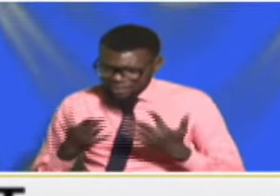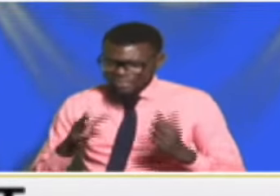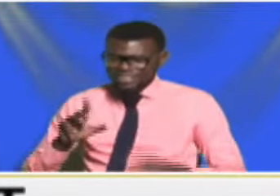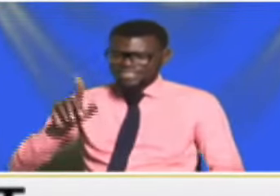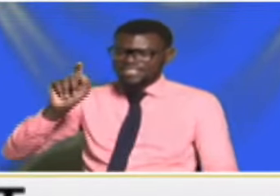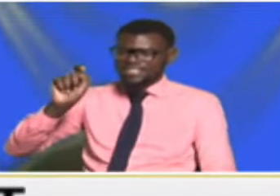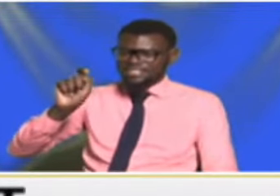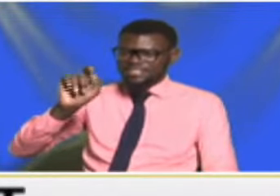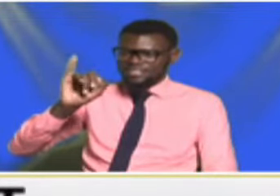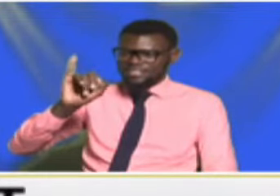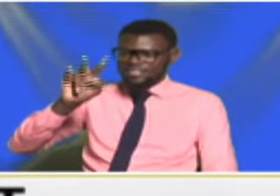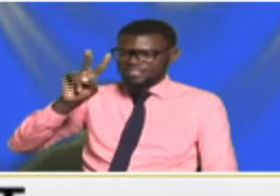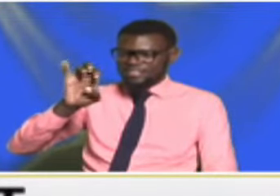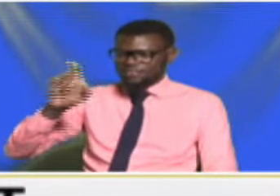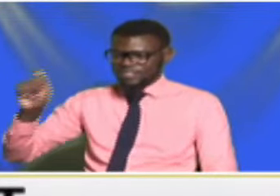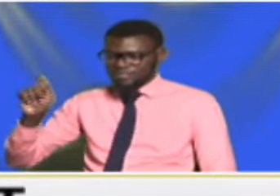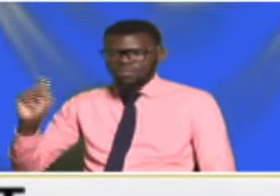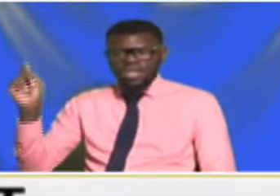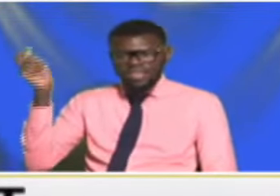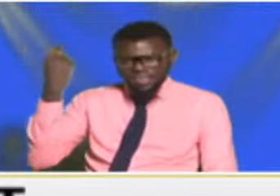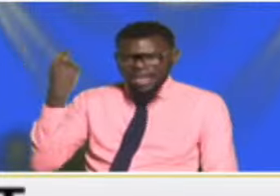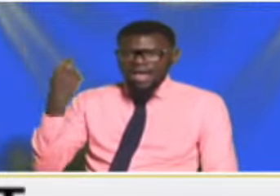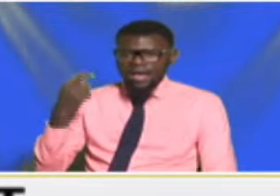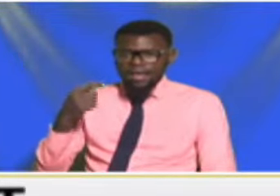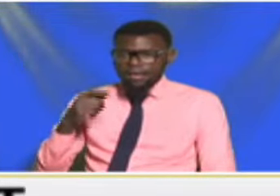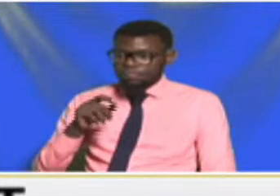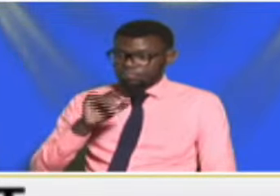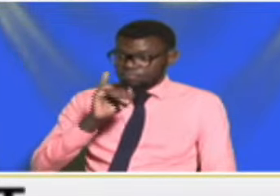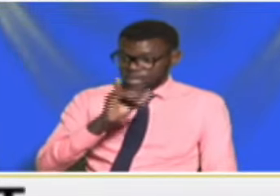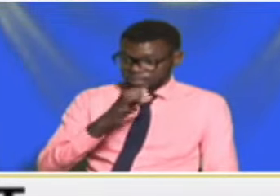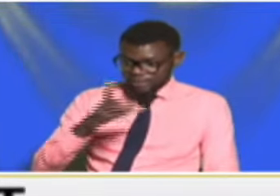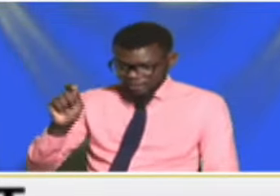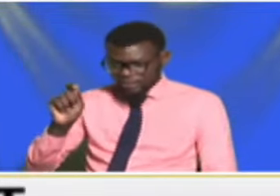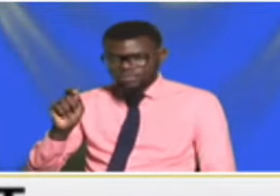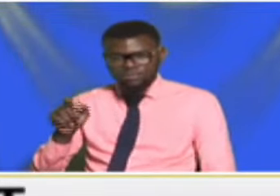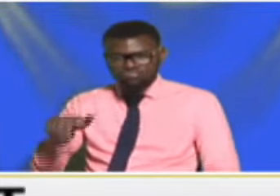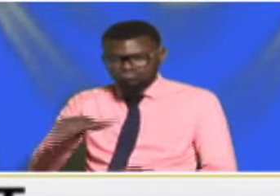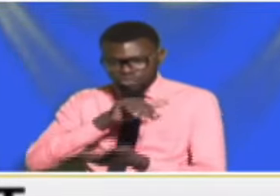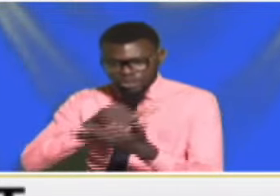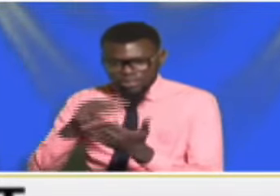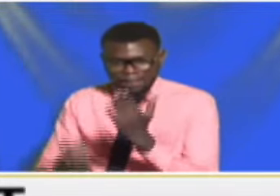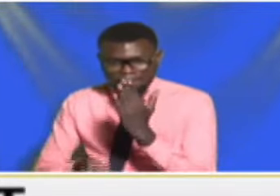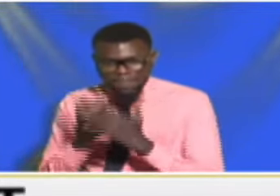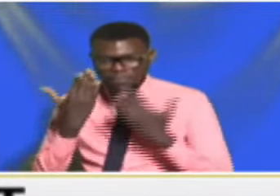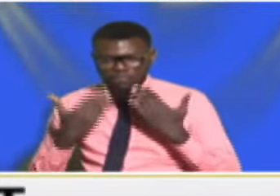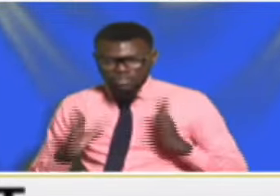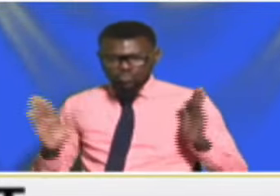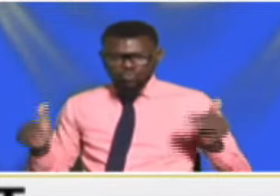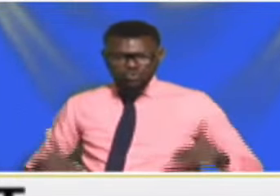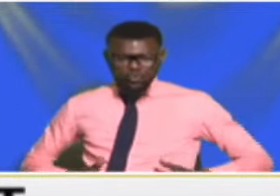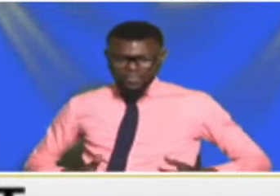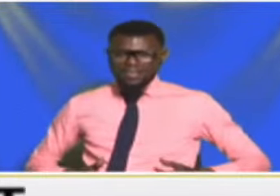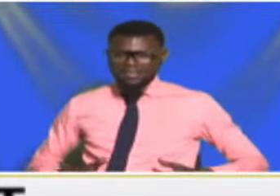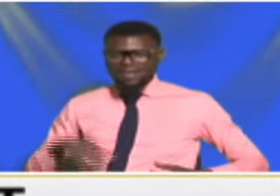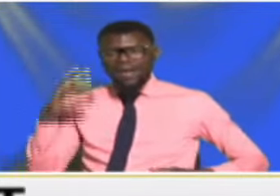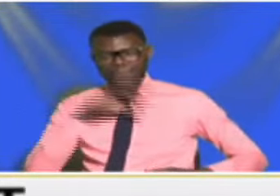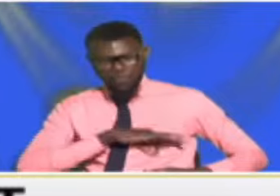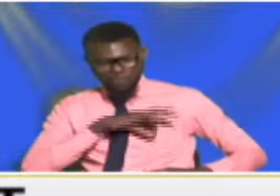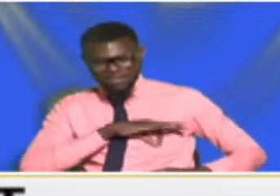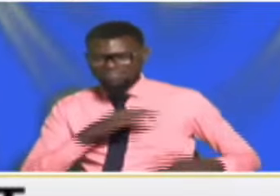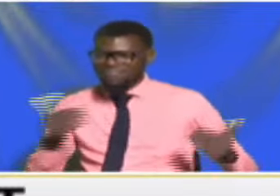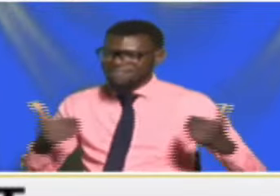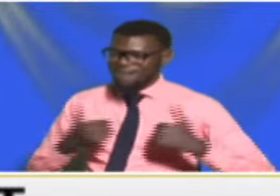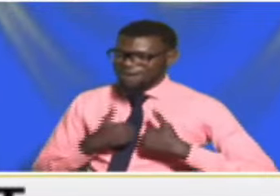today has an ICT hub with young people monetizing their talent. I want to tell